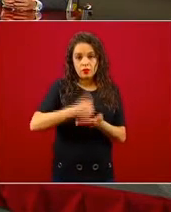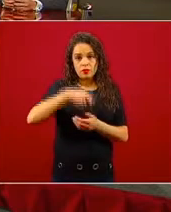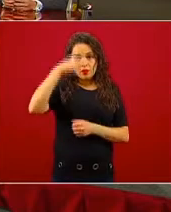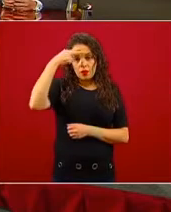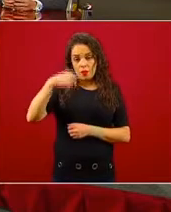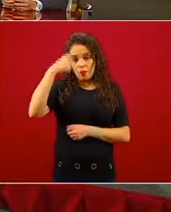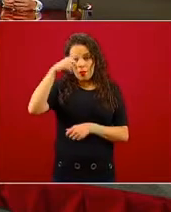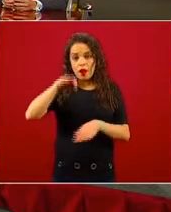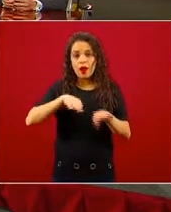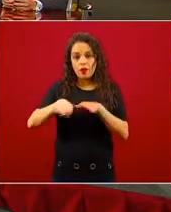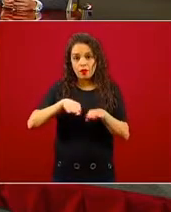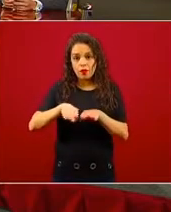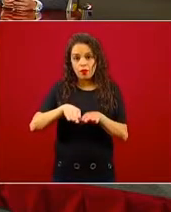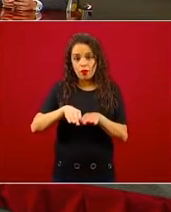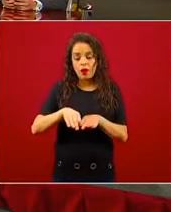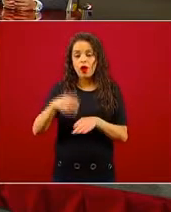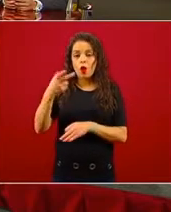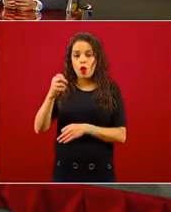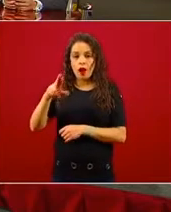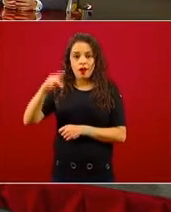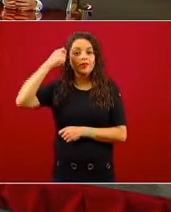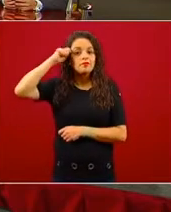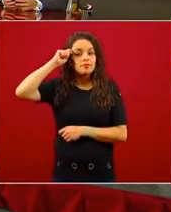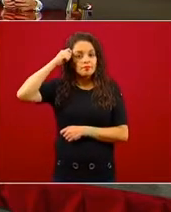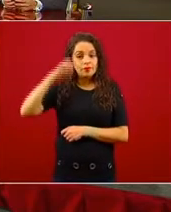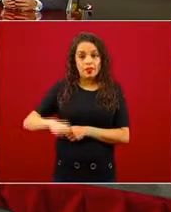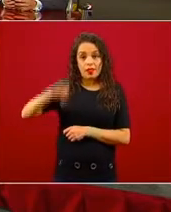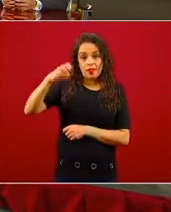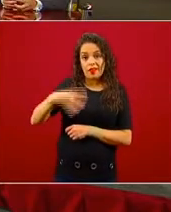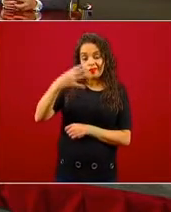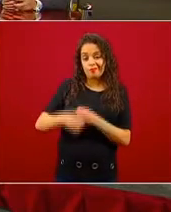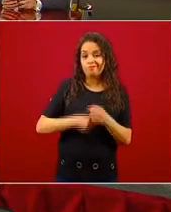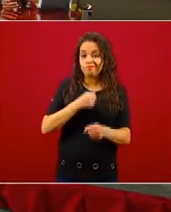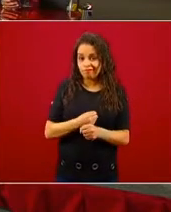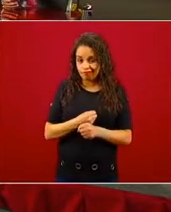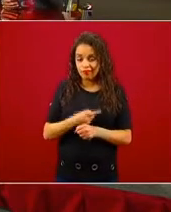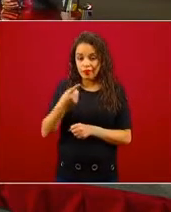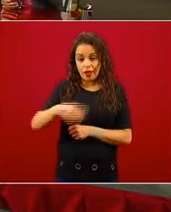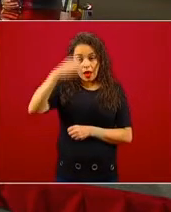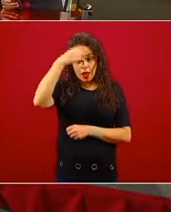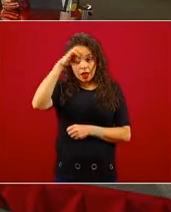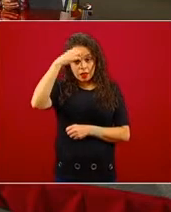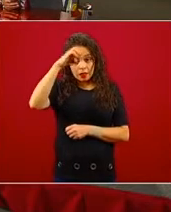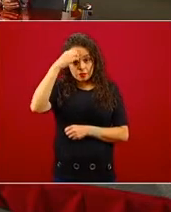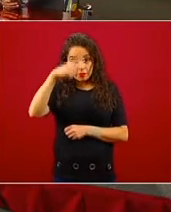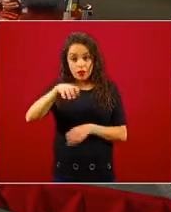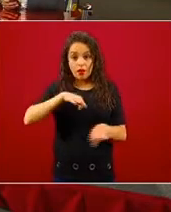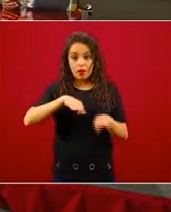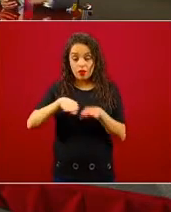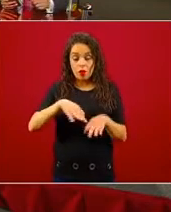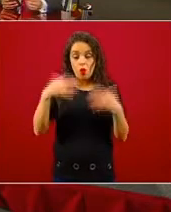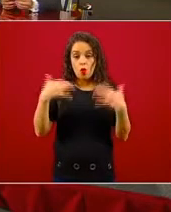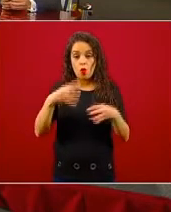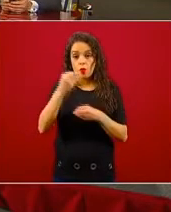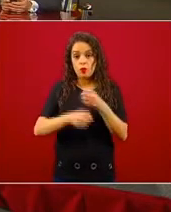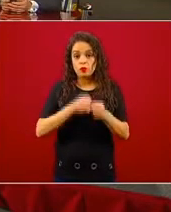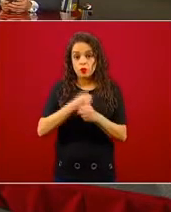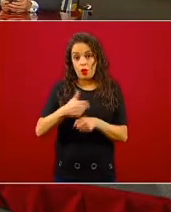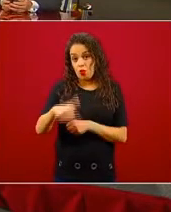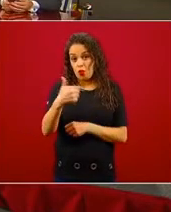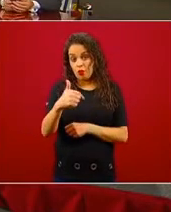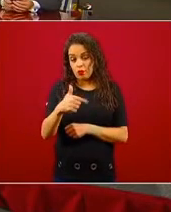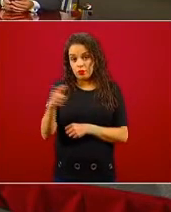hogar Mexico cuando City tenía and 14 work años. as a domestic Tiene una worker experiencia de trabajo de when she was only 22 años 14 como years trabajadora old. del hogar y como She has asegura ella 22 years